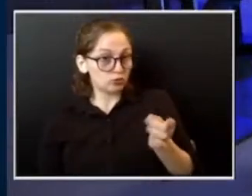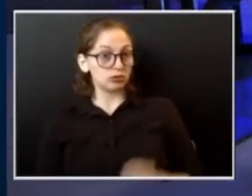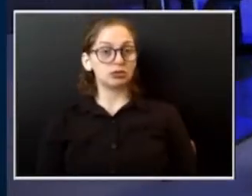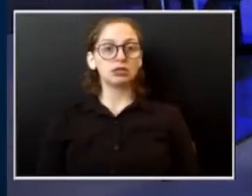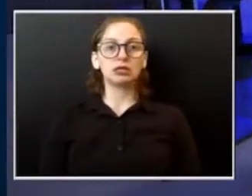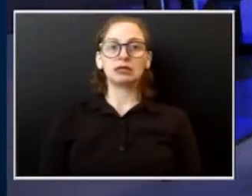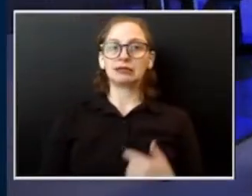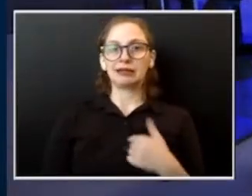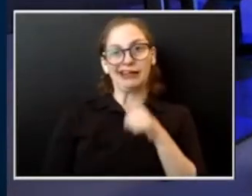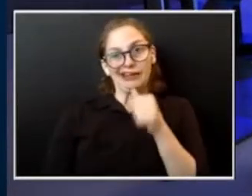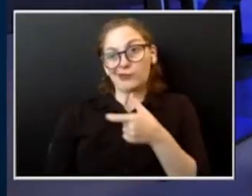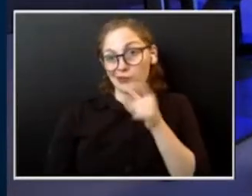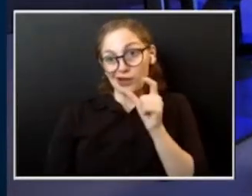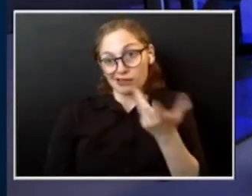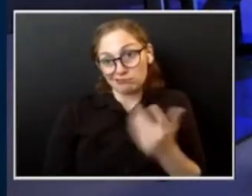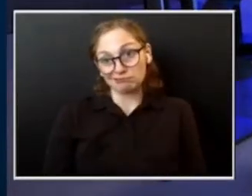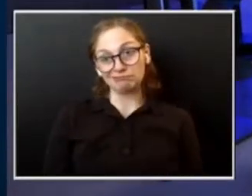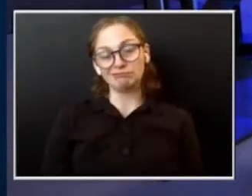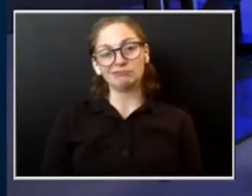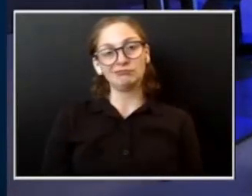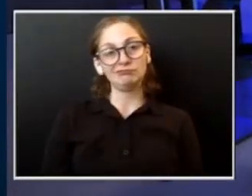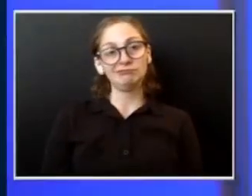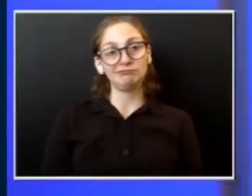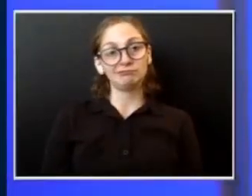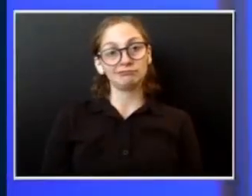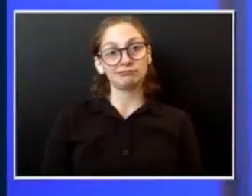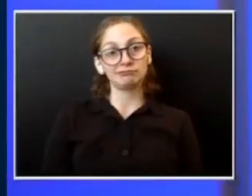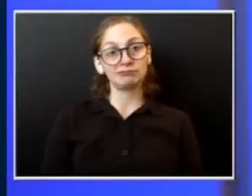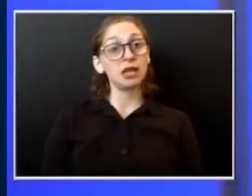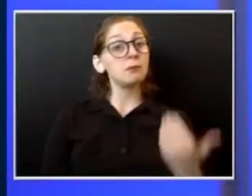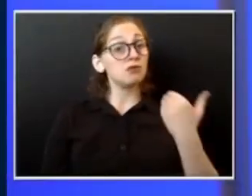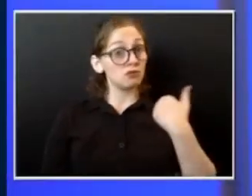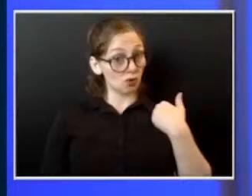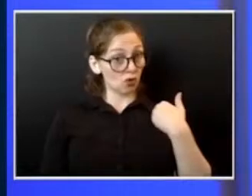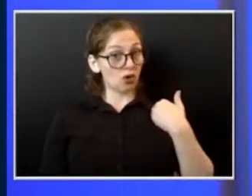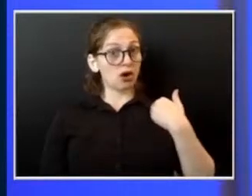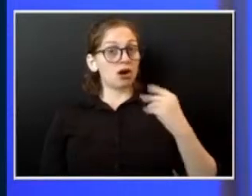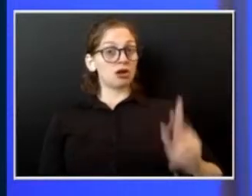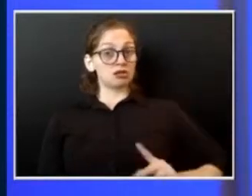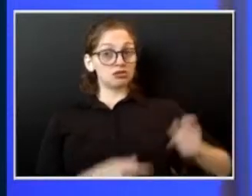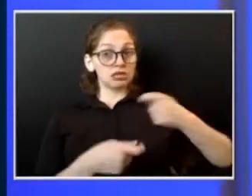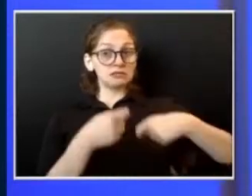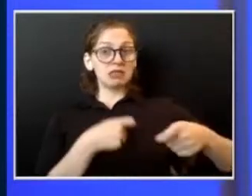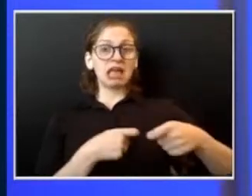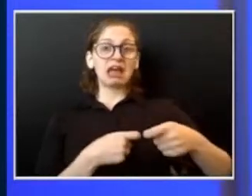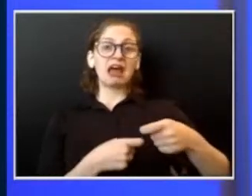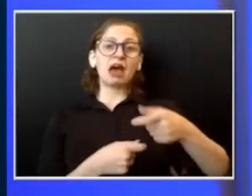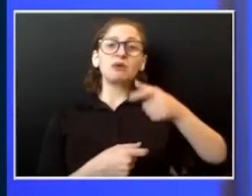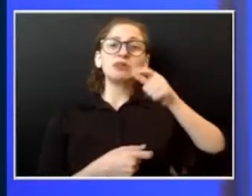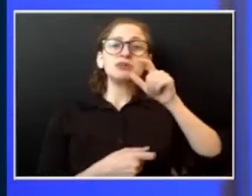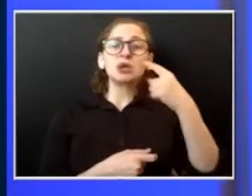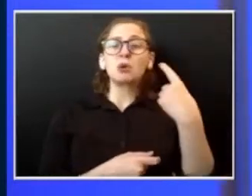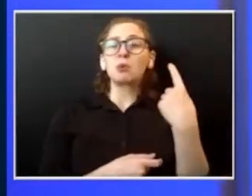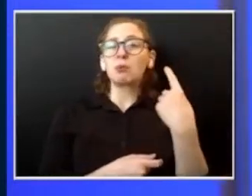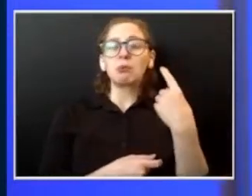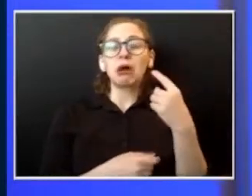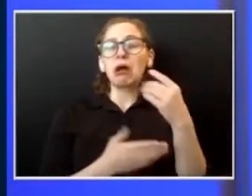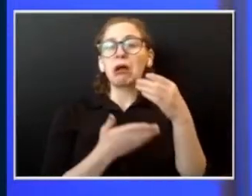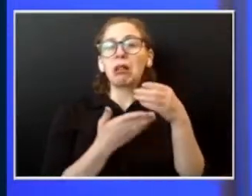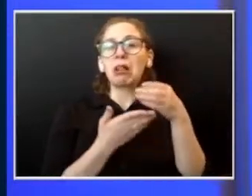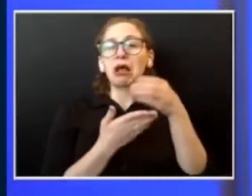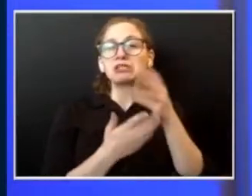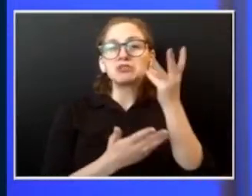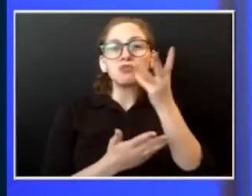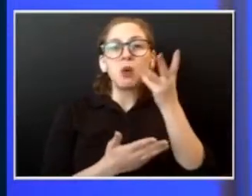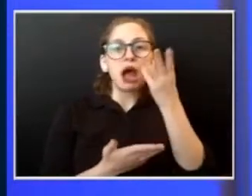alcohol. Before my transplant, I had a glass of wine maybe 4 times a year. Okay.